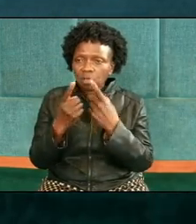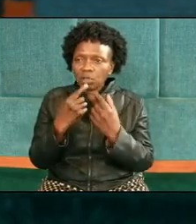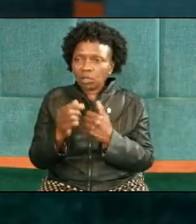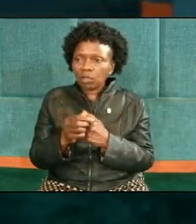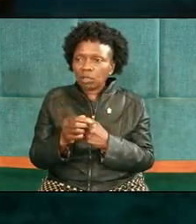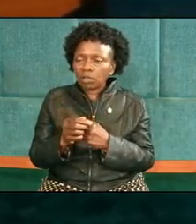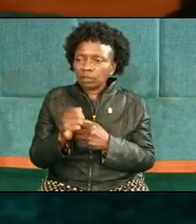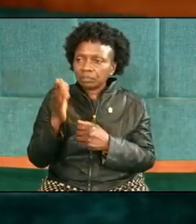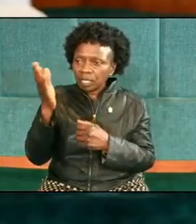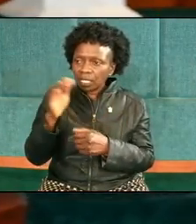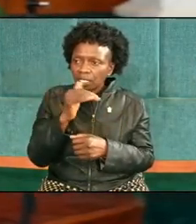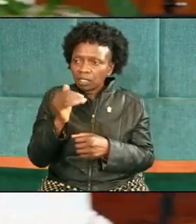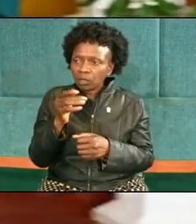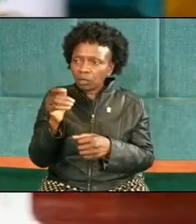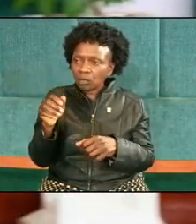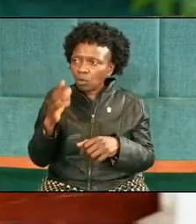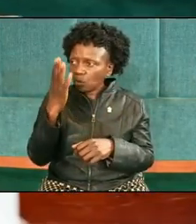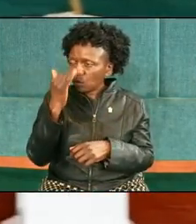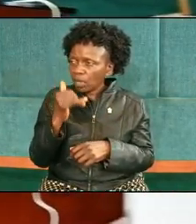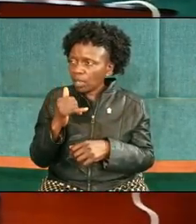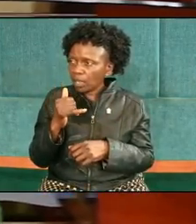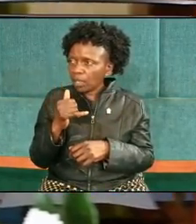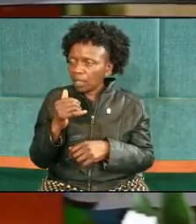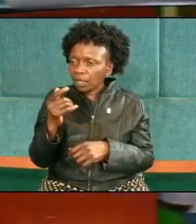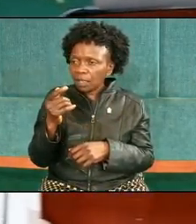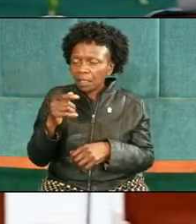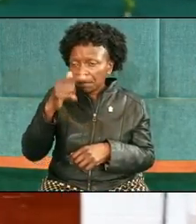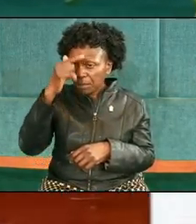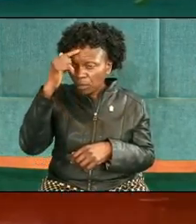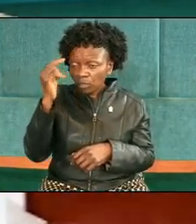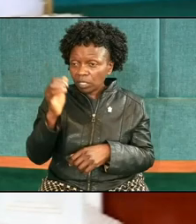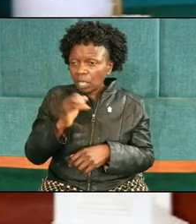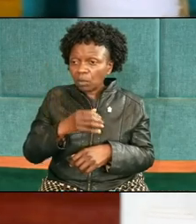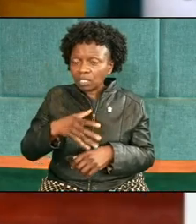I said, what happened? She says, because I was angry with God.